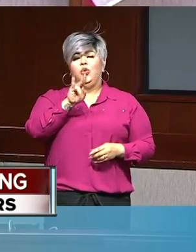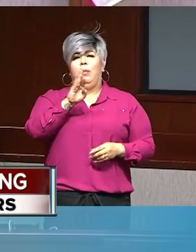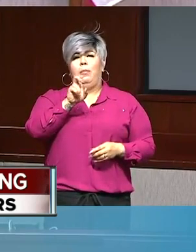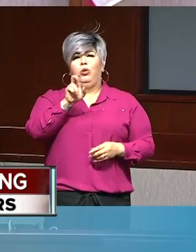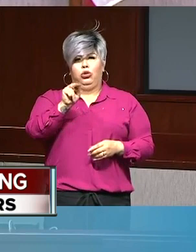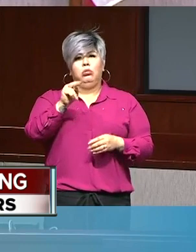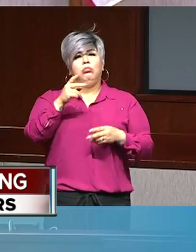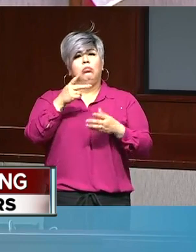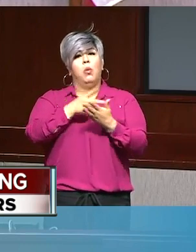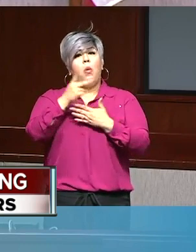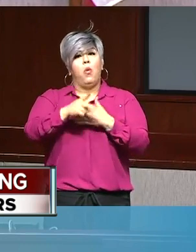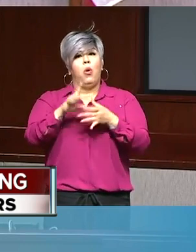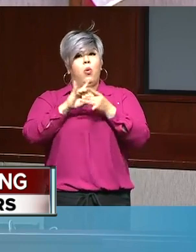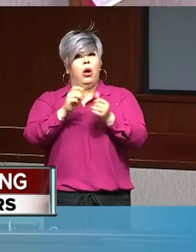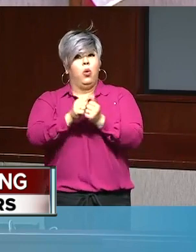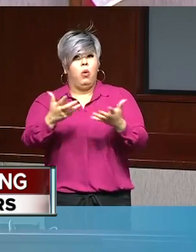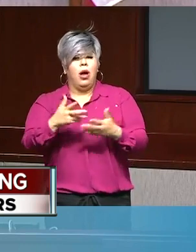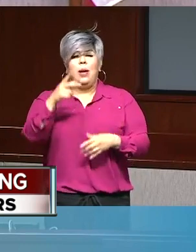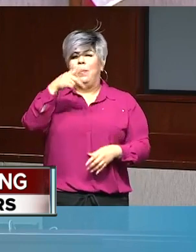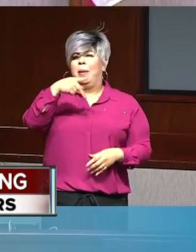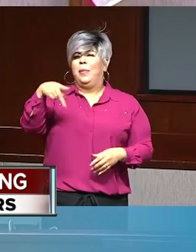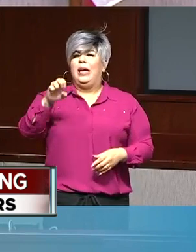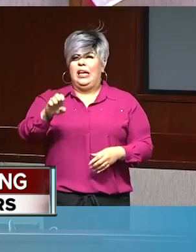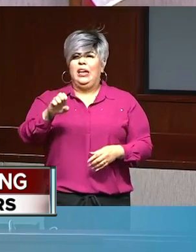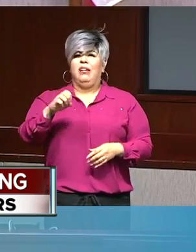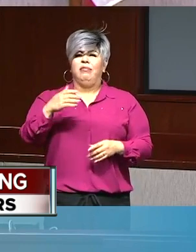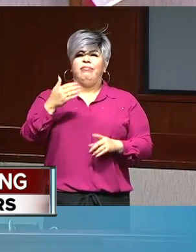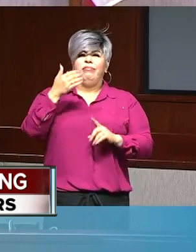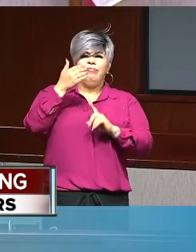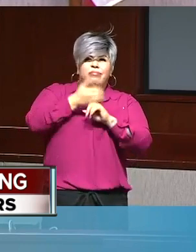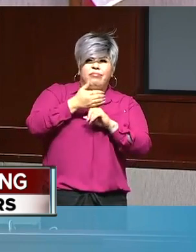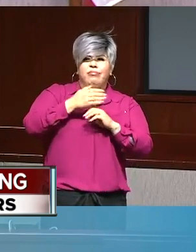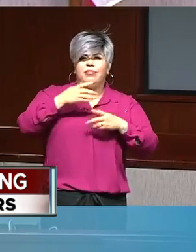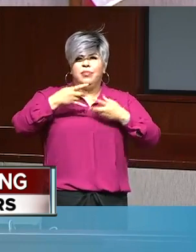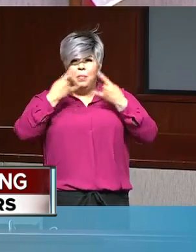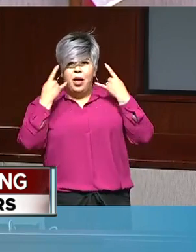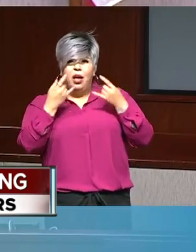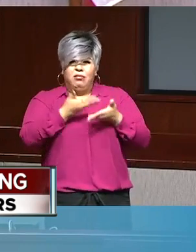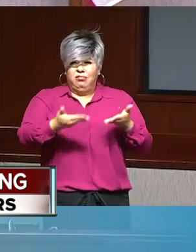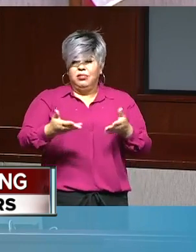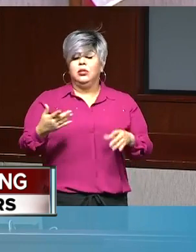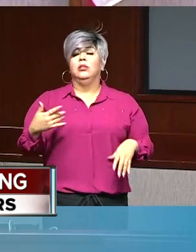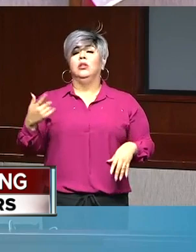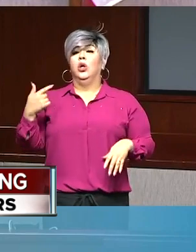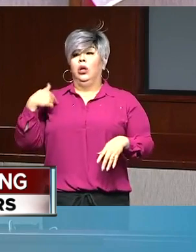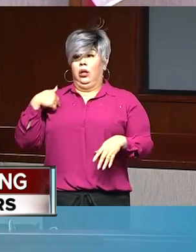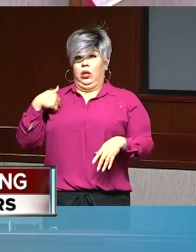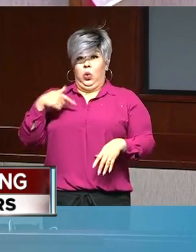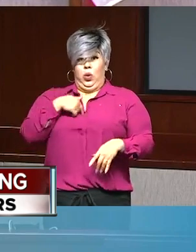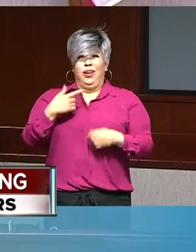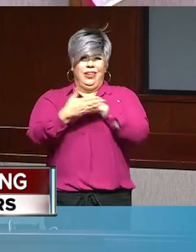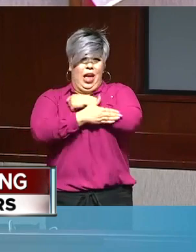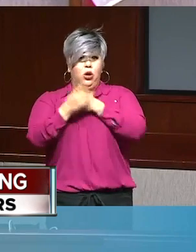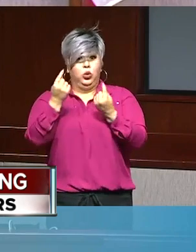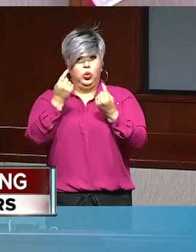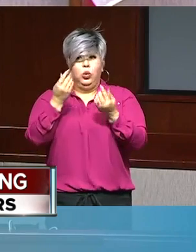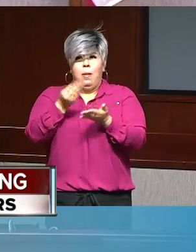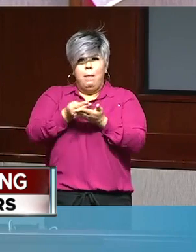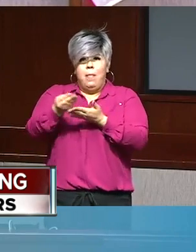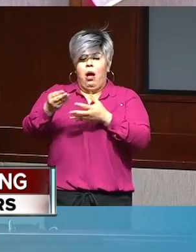equipment for small businesses within in Kern County. The county will be bulk purchasing these